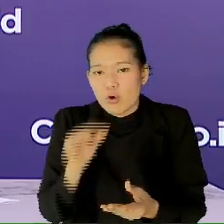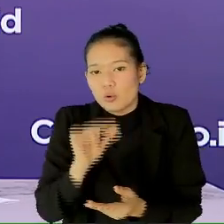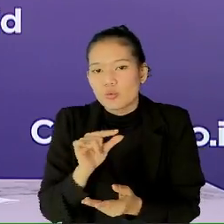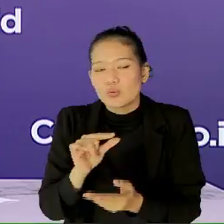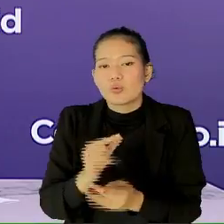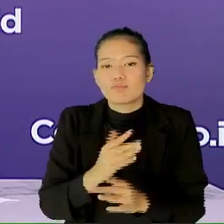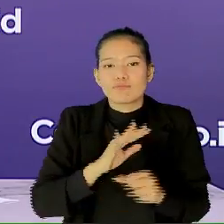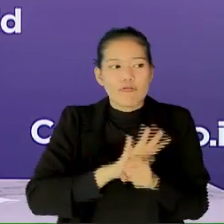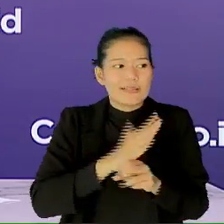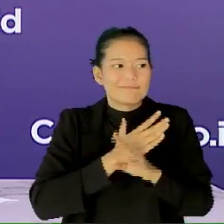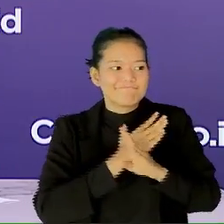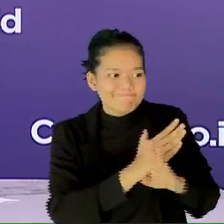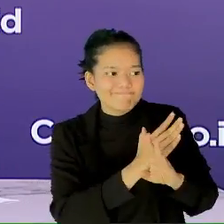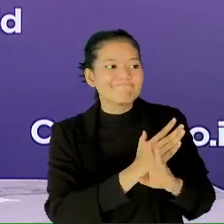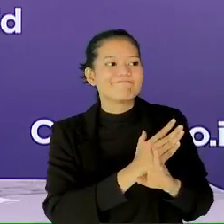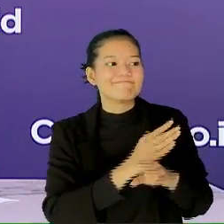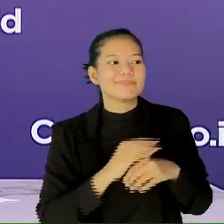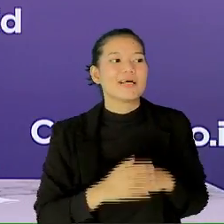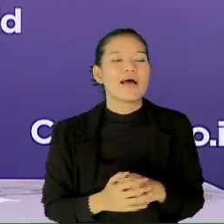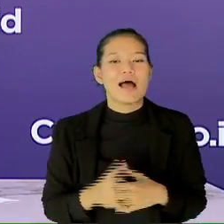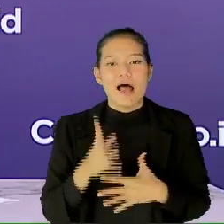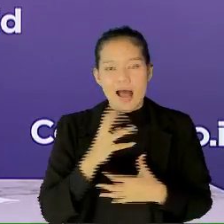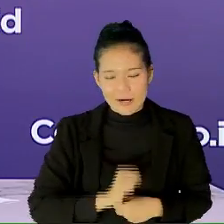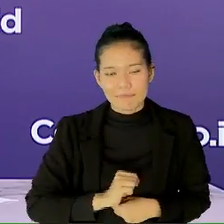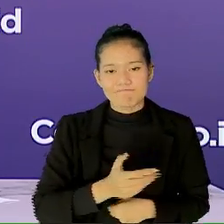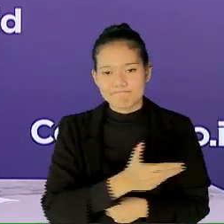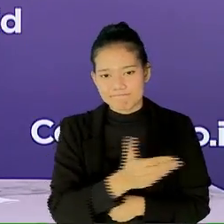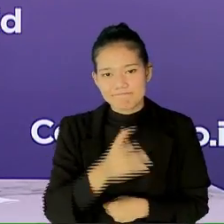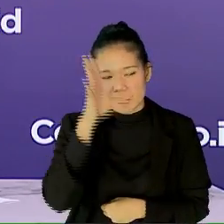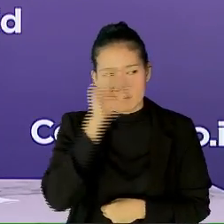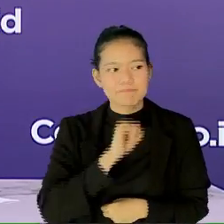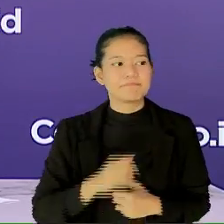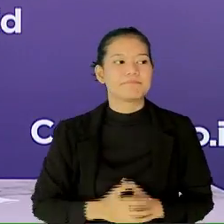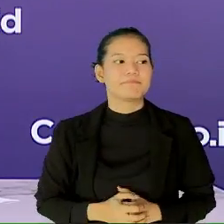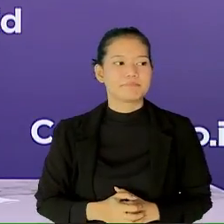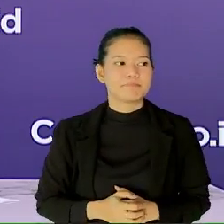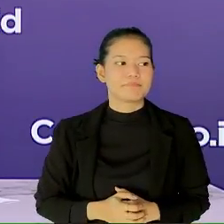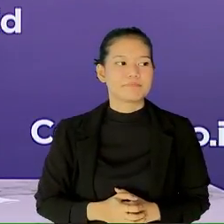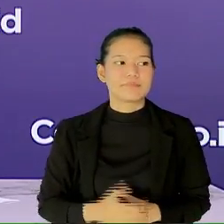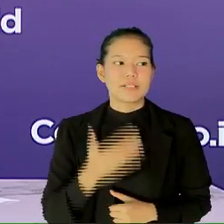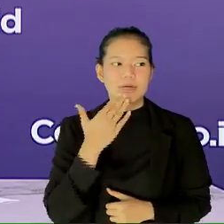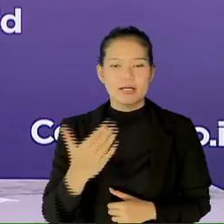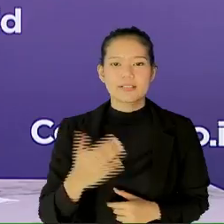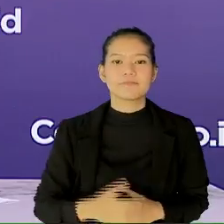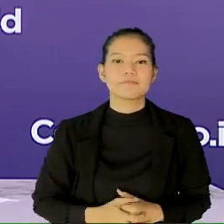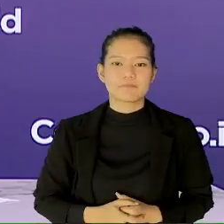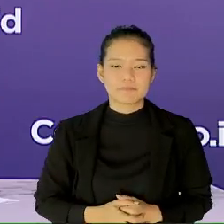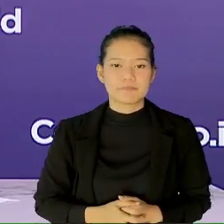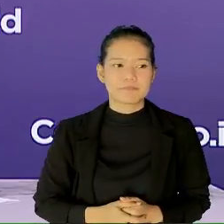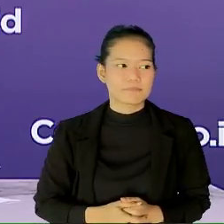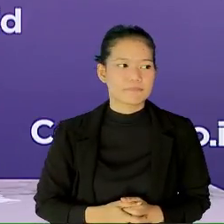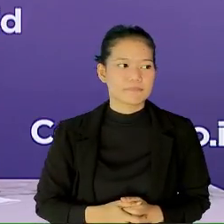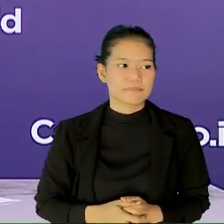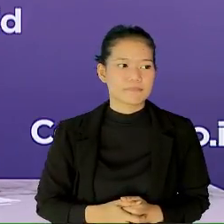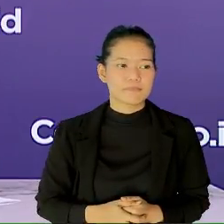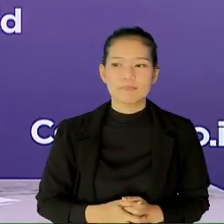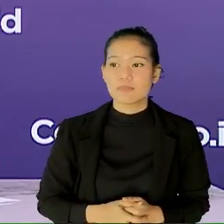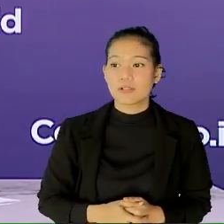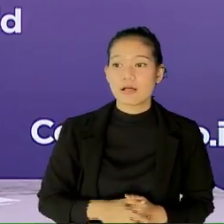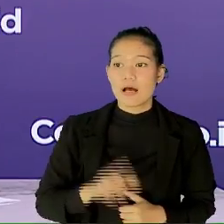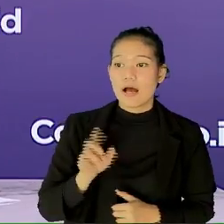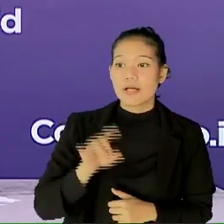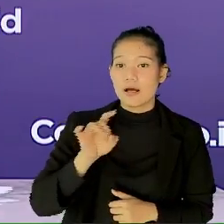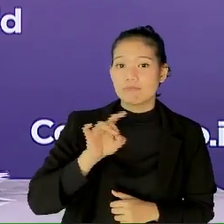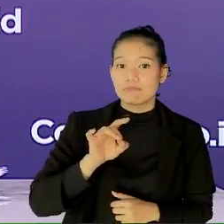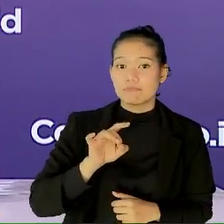the fight against COVID-19 globally, and we hope you understand. Thank you. That was a final question.